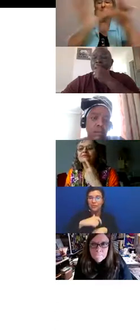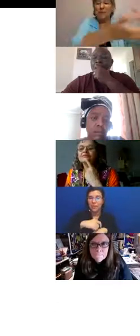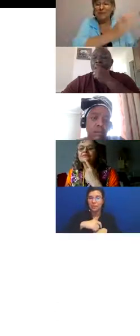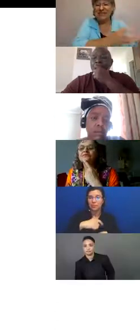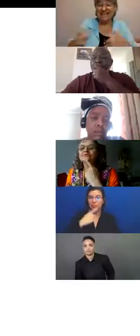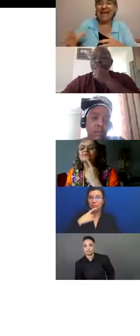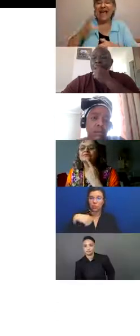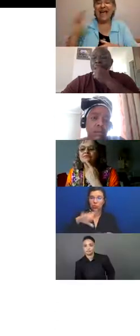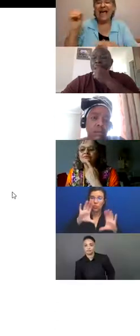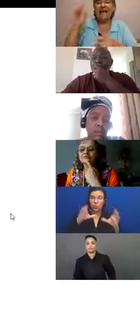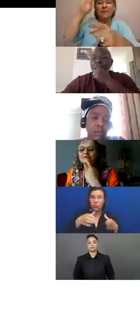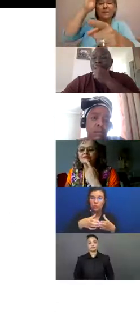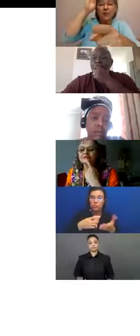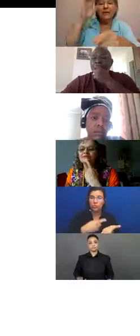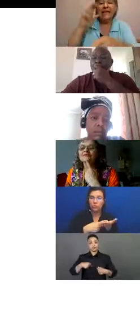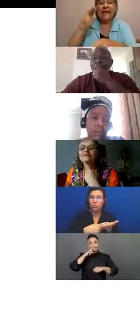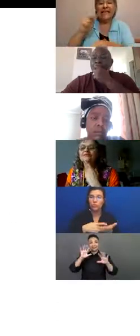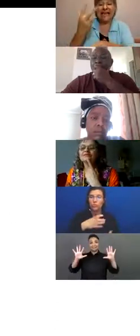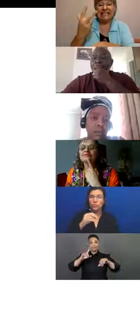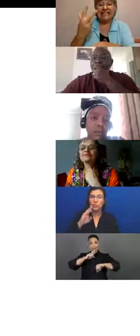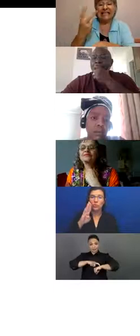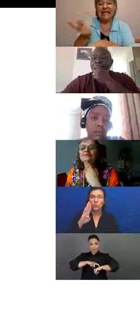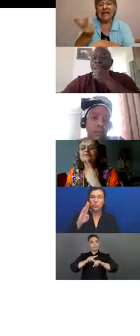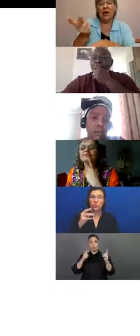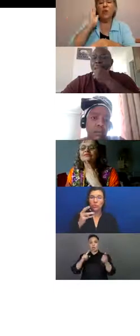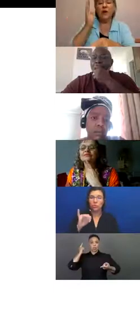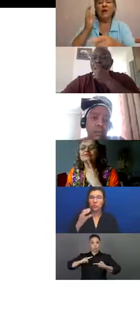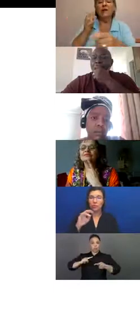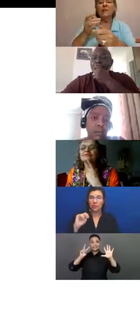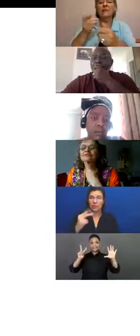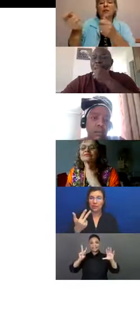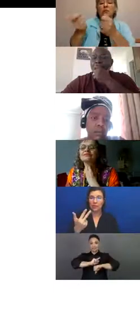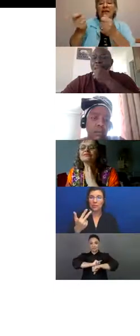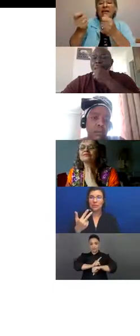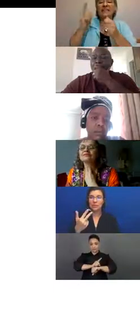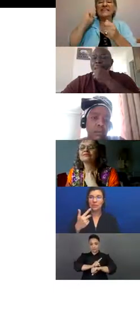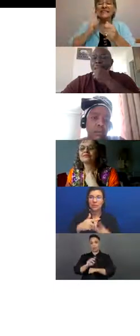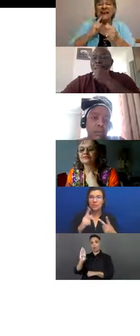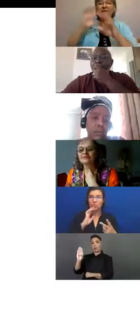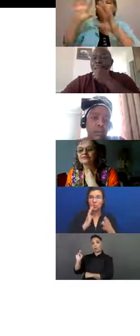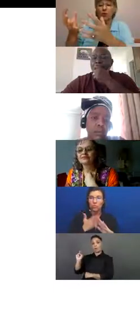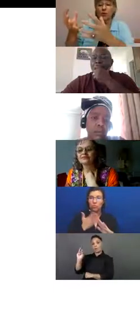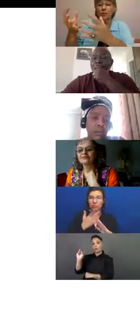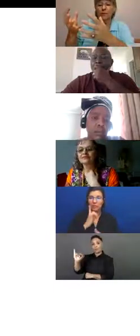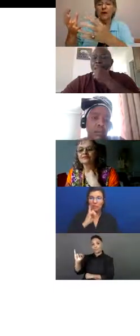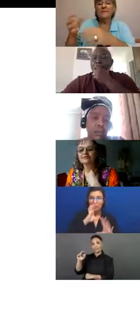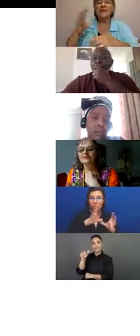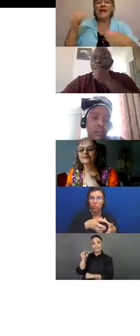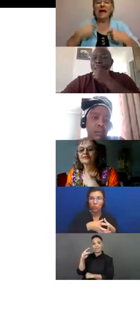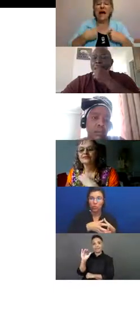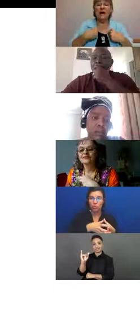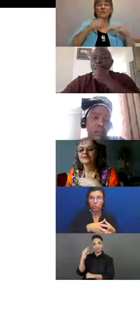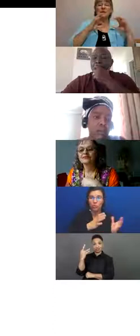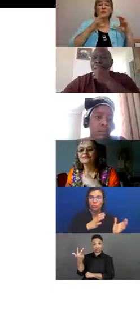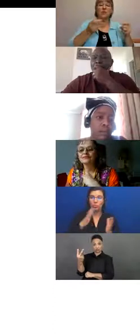the groups. And Bumi and Nancy will be running the deaf group,